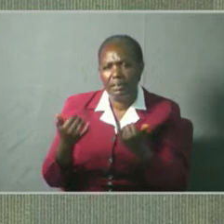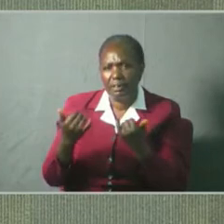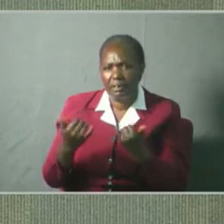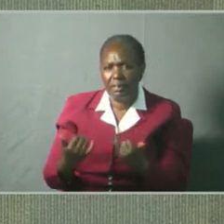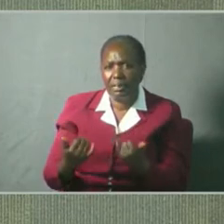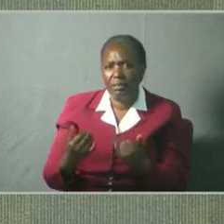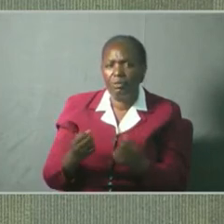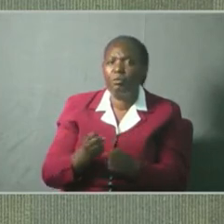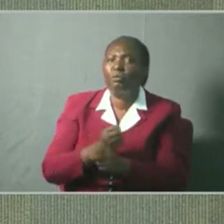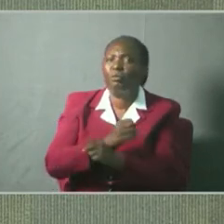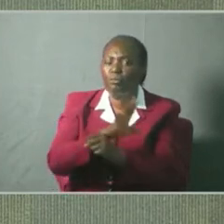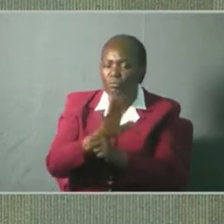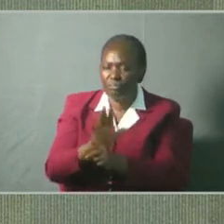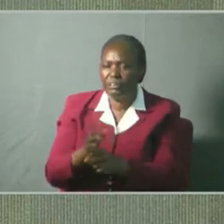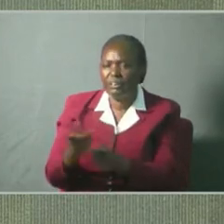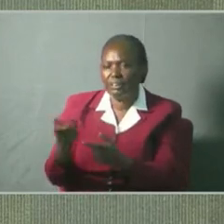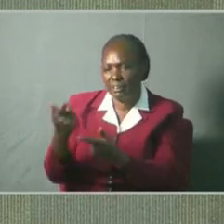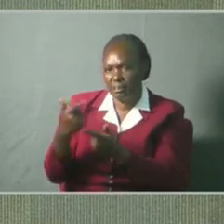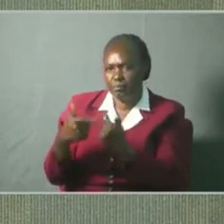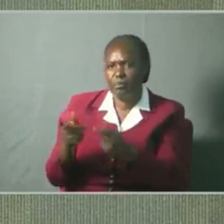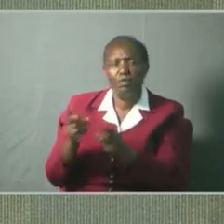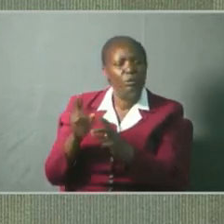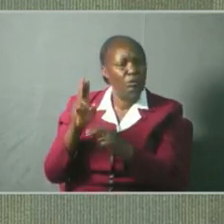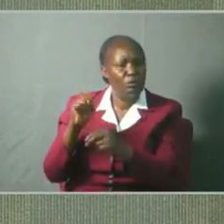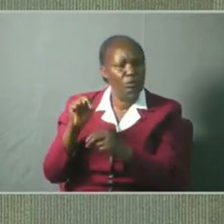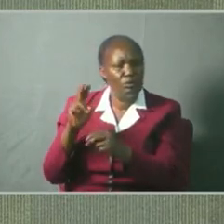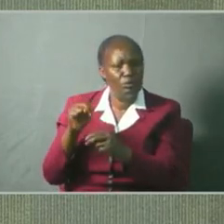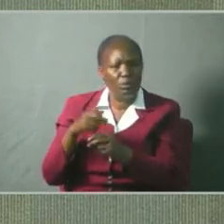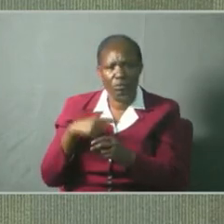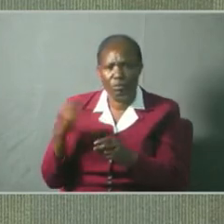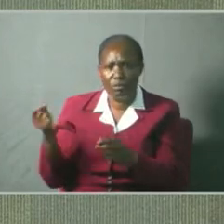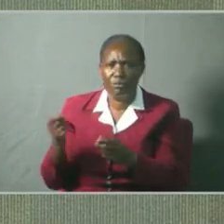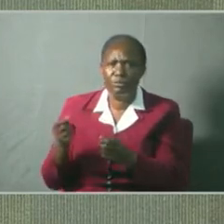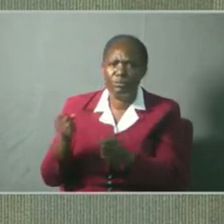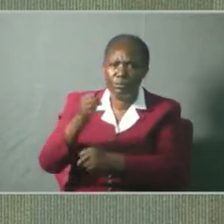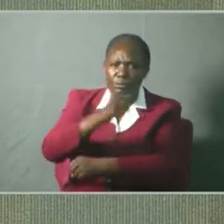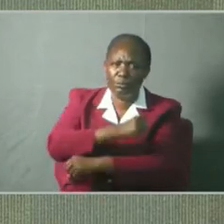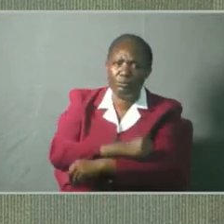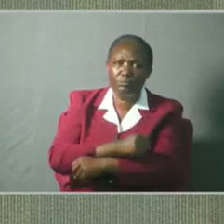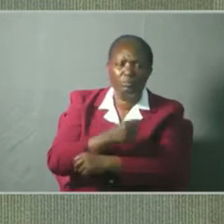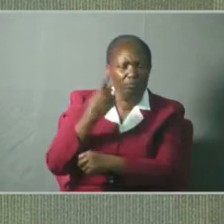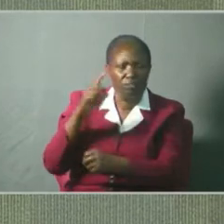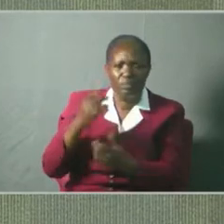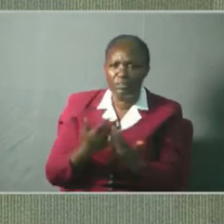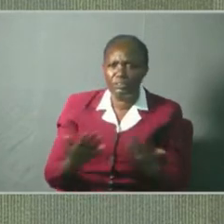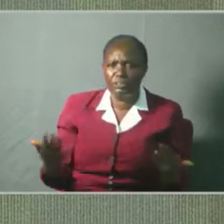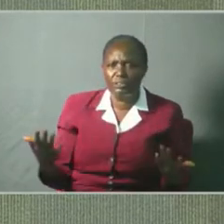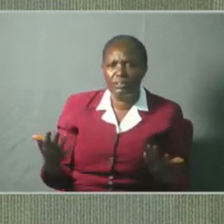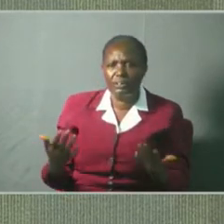so there was no going to school for the kids. So they're doing homeschool.